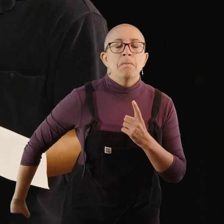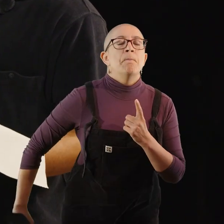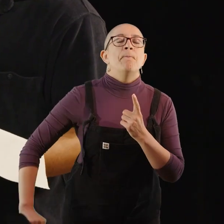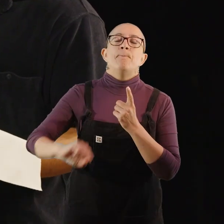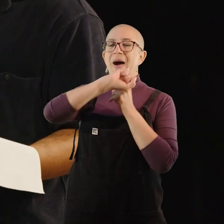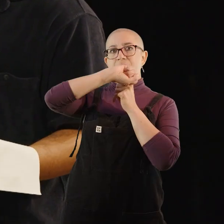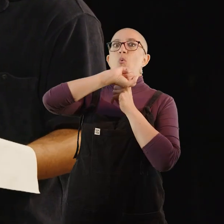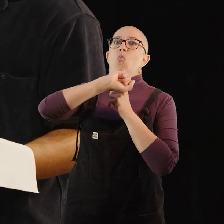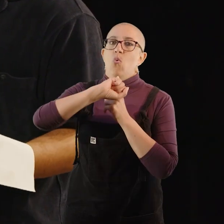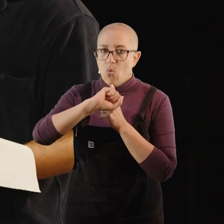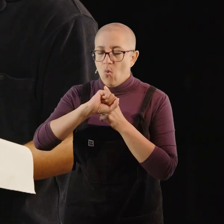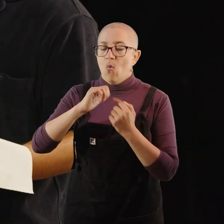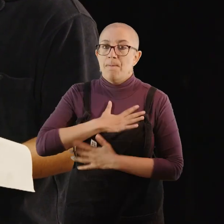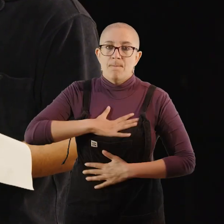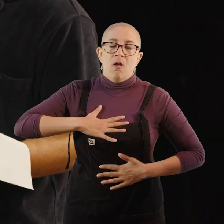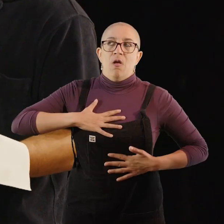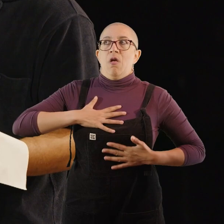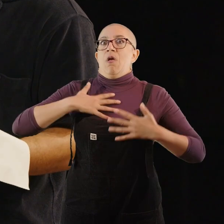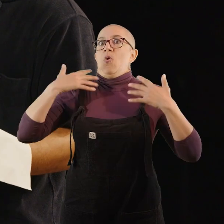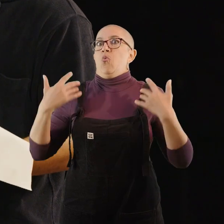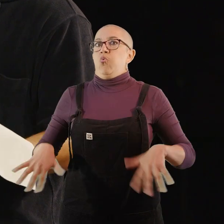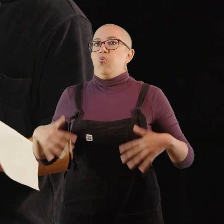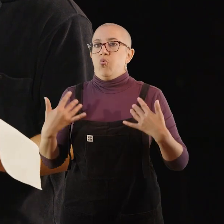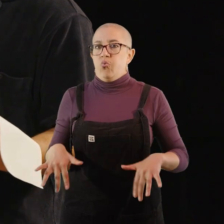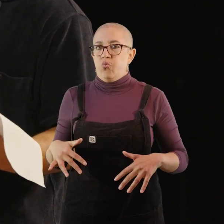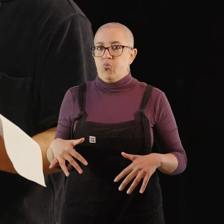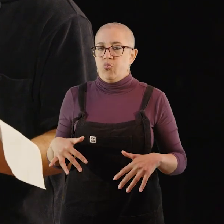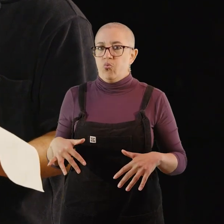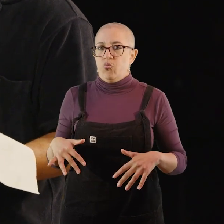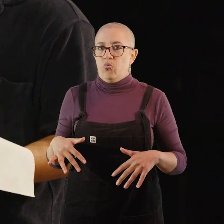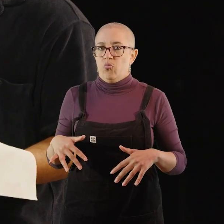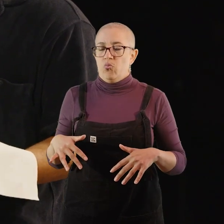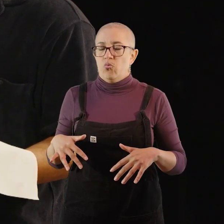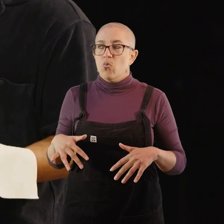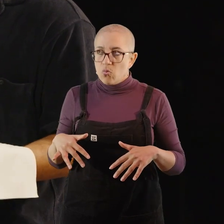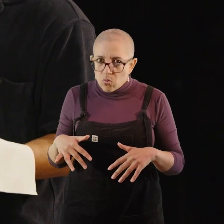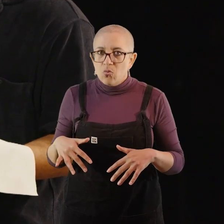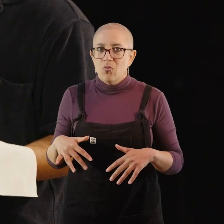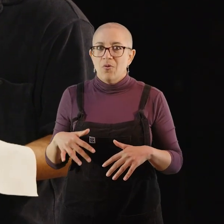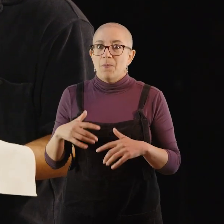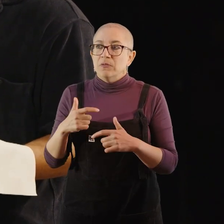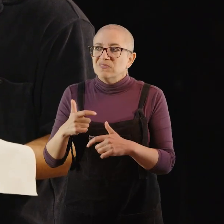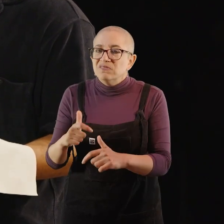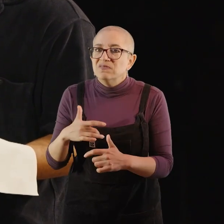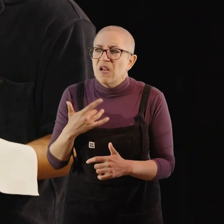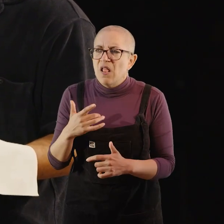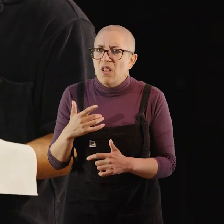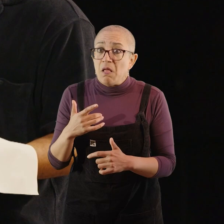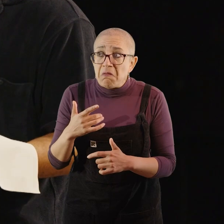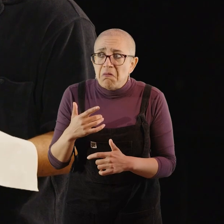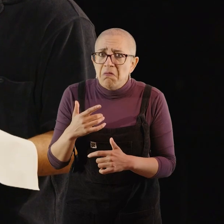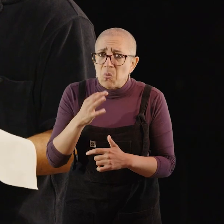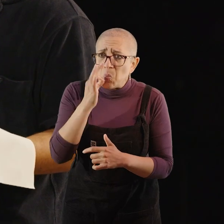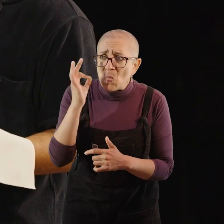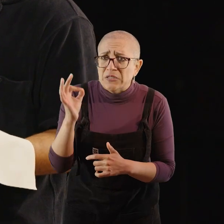is a huge emotional blow to receive. But still, it feels like it then, like Will's just said, it becomes a question. Then it's not